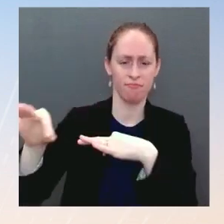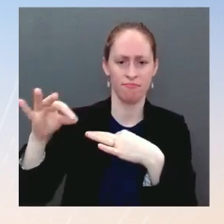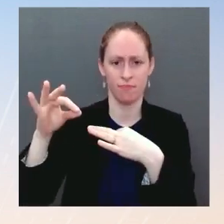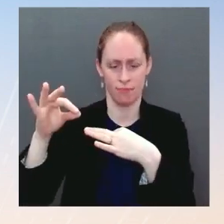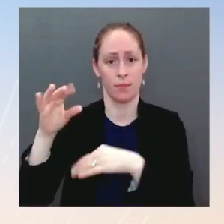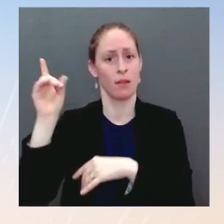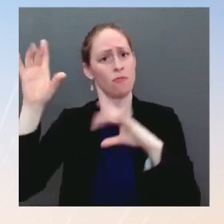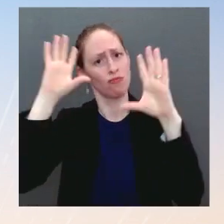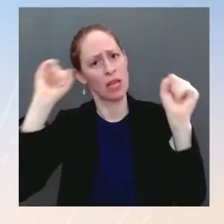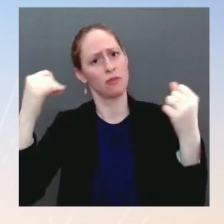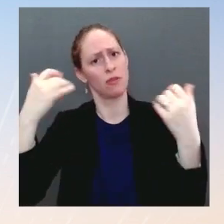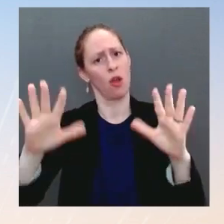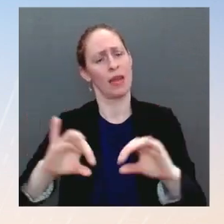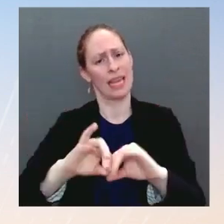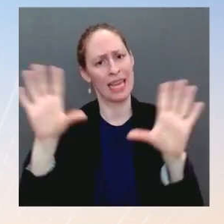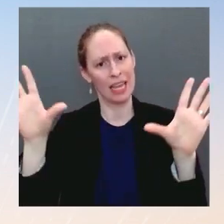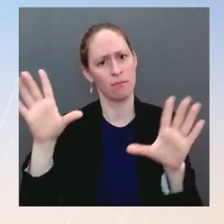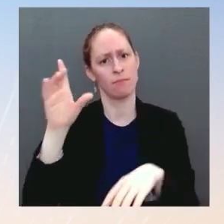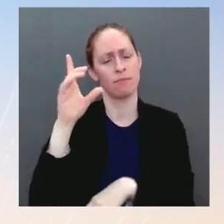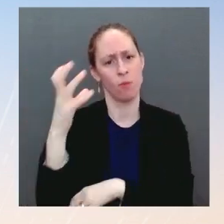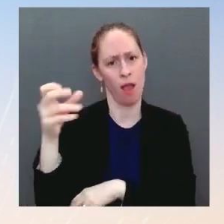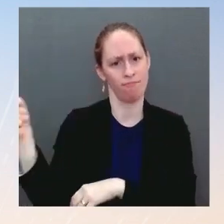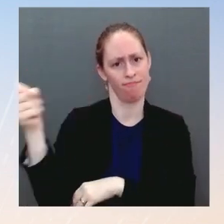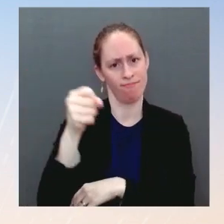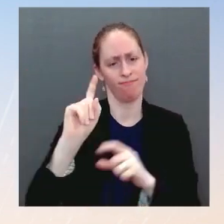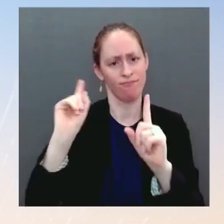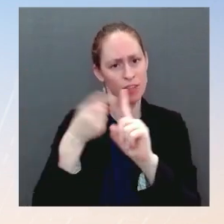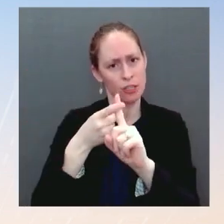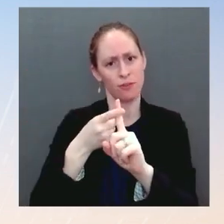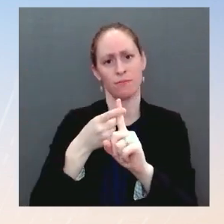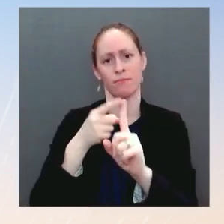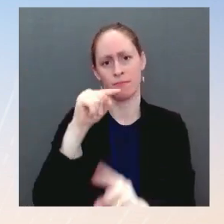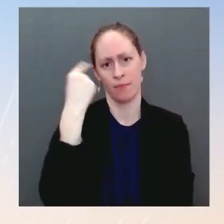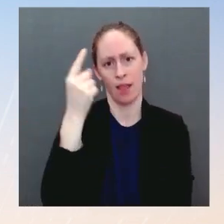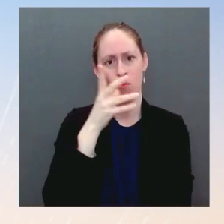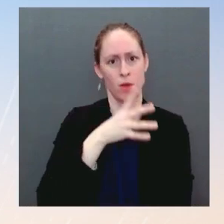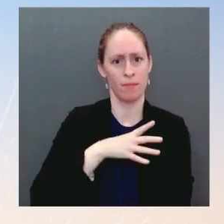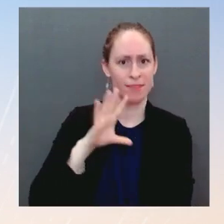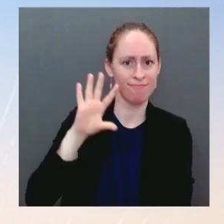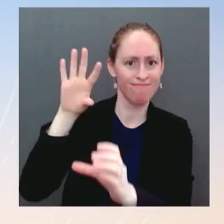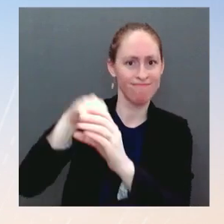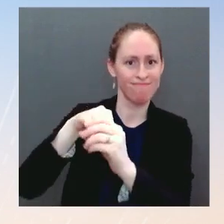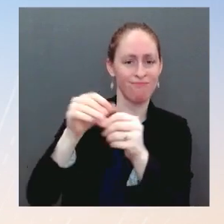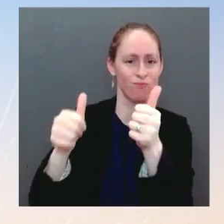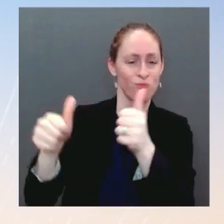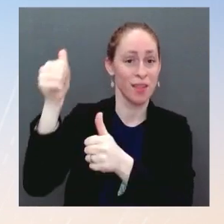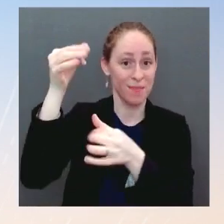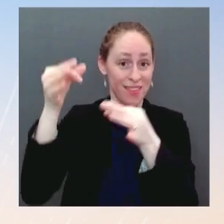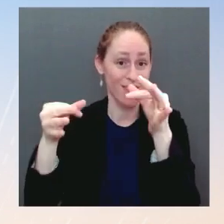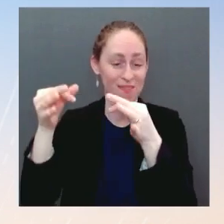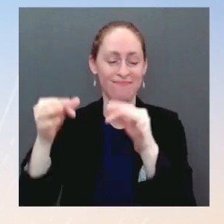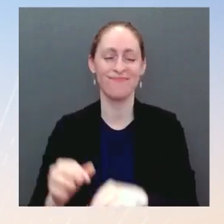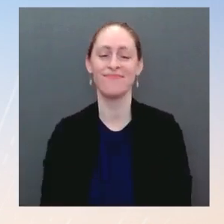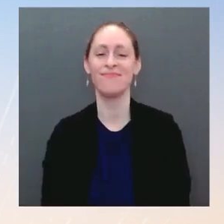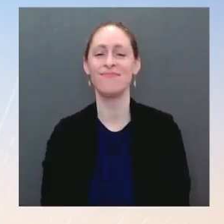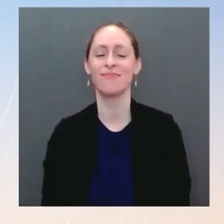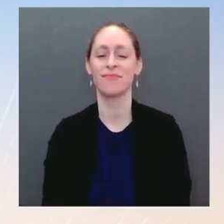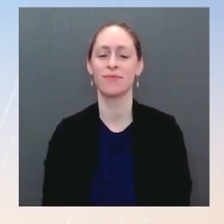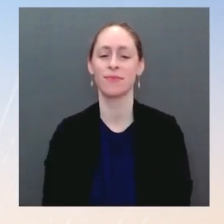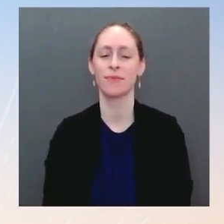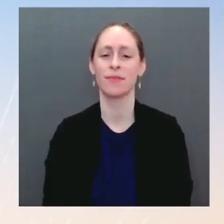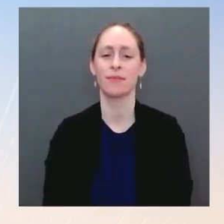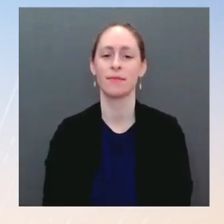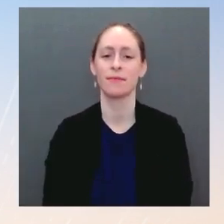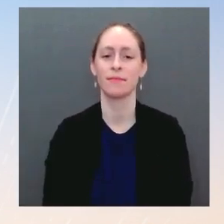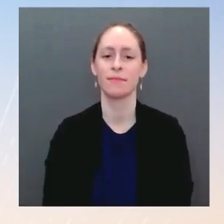consulting and will continue to consult with them about their views. The Let me follow up on the foreign policy question. I know you'll give us a readout at some point, but obviously, the President goes into these calls with an